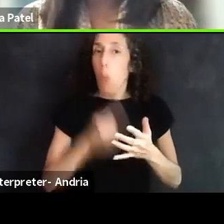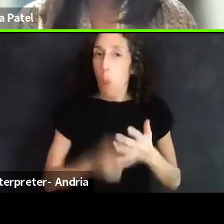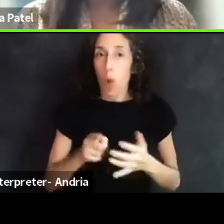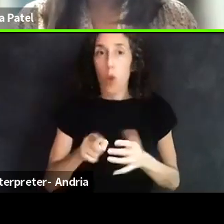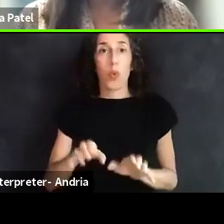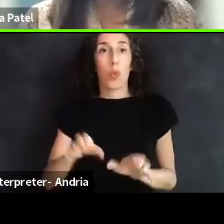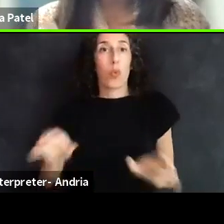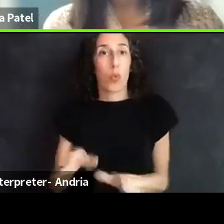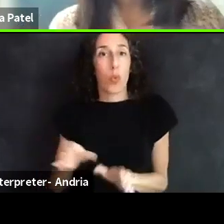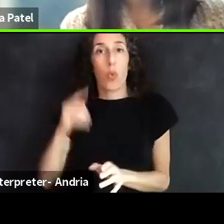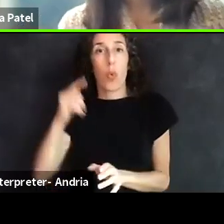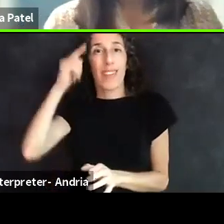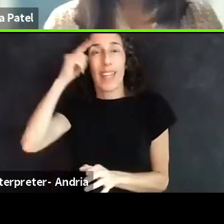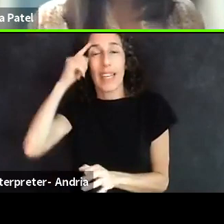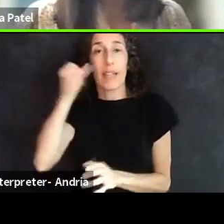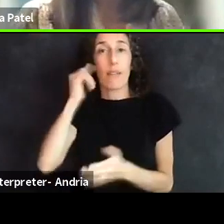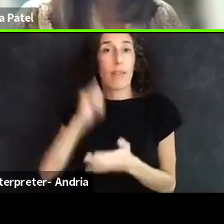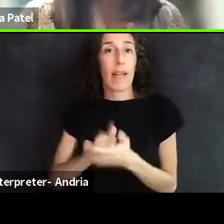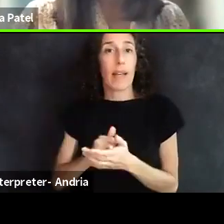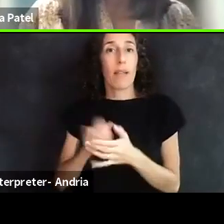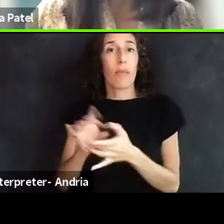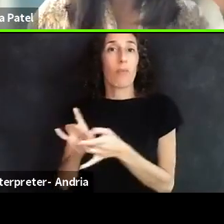differential diagnosis.